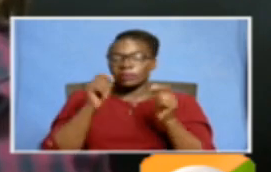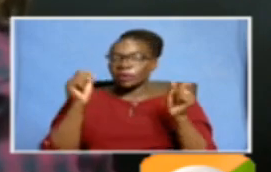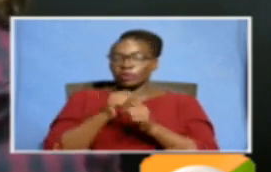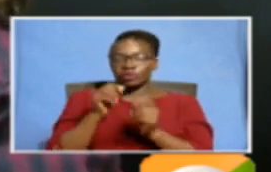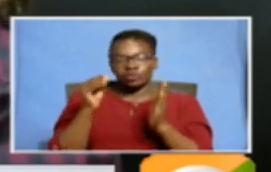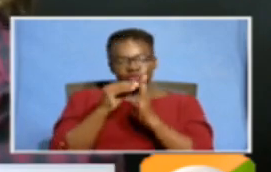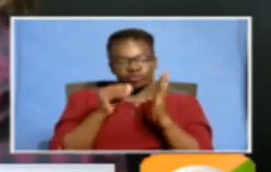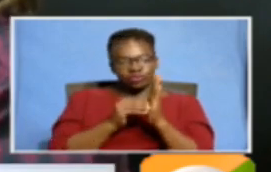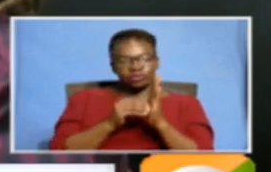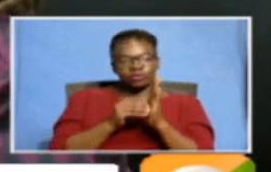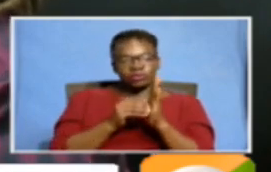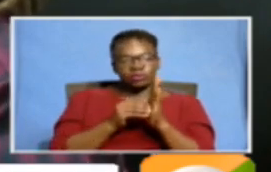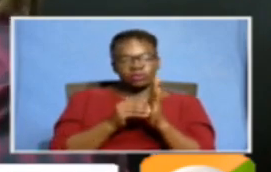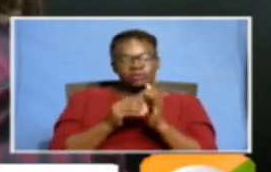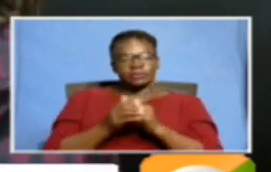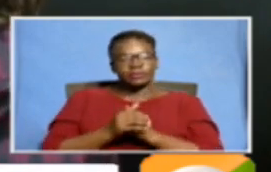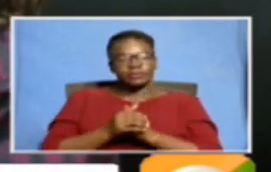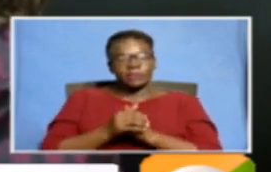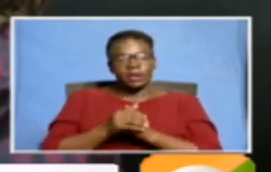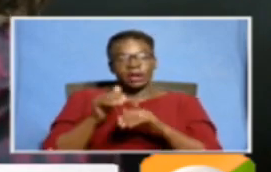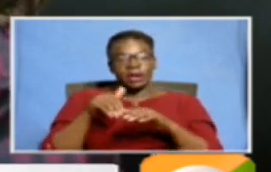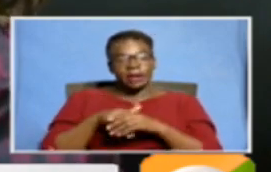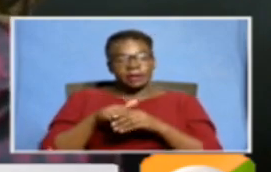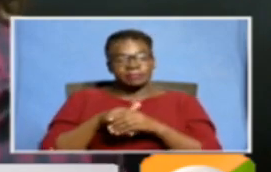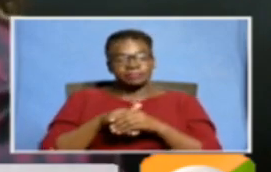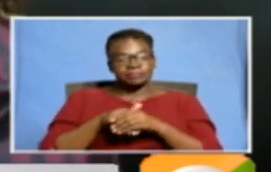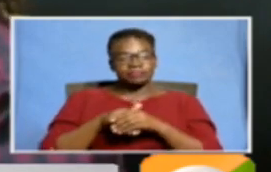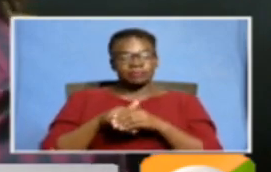and there is a reason. In public